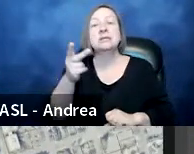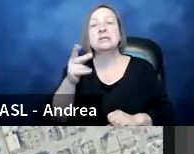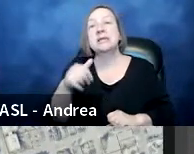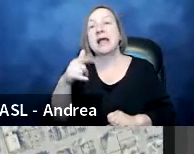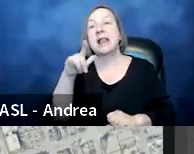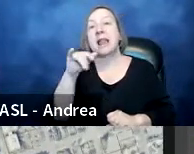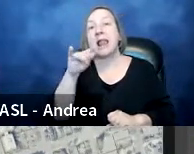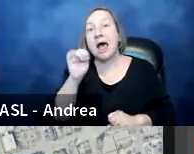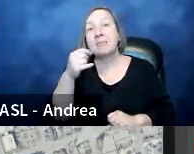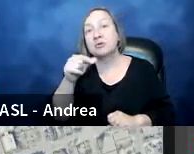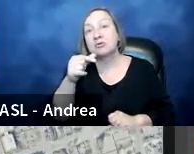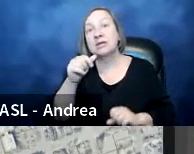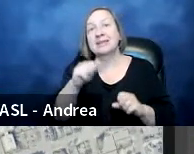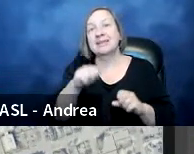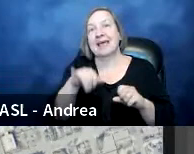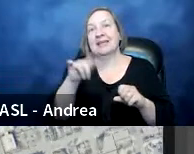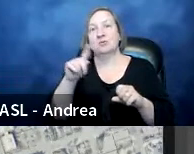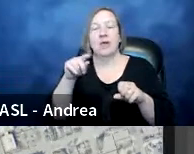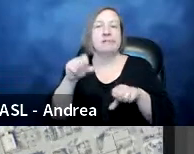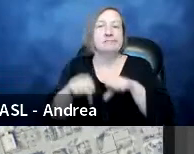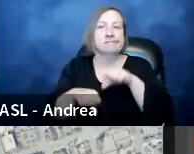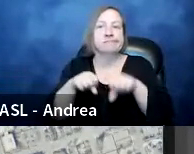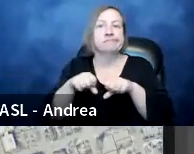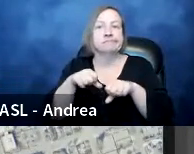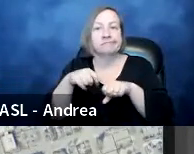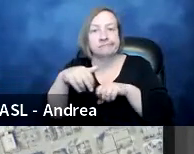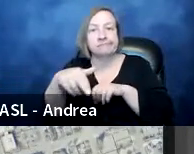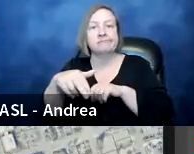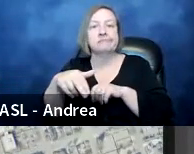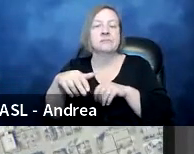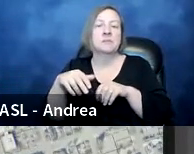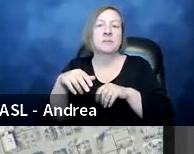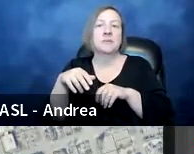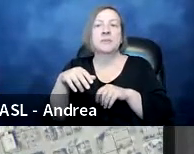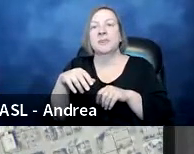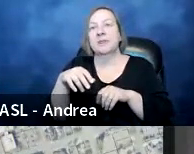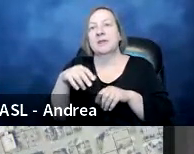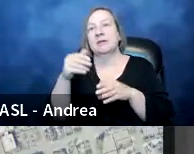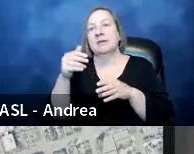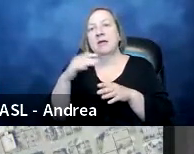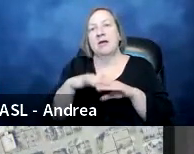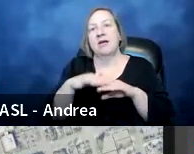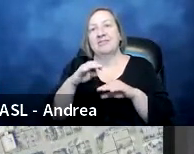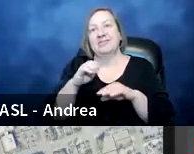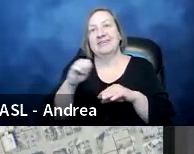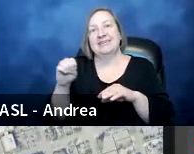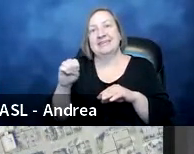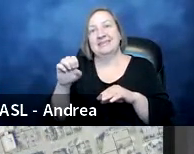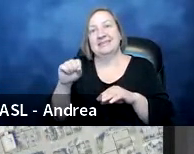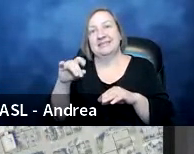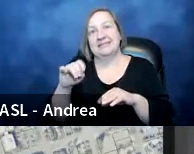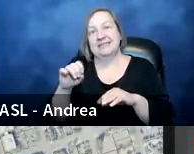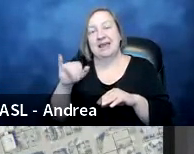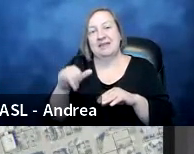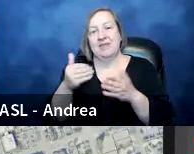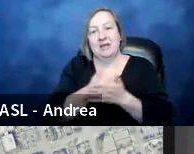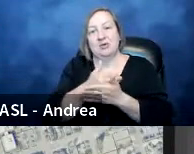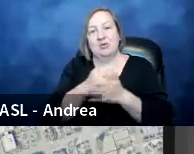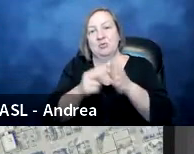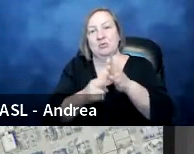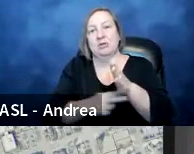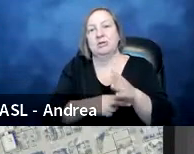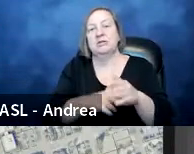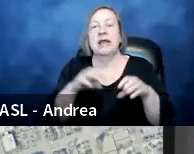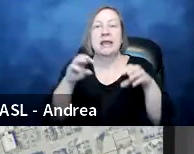with the active transportation shown on the east side of the new bridges and light rail transit on the west side